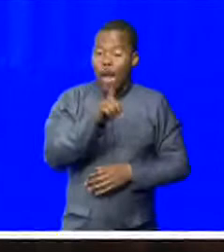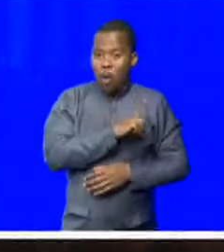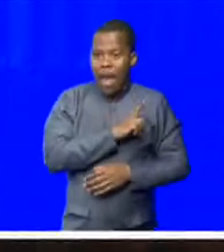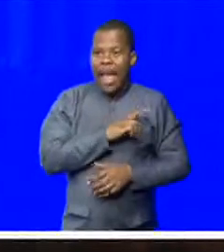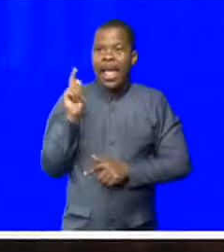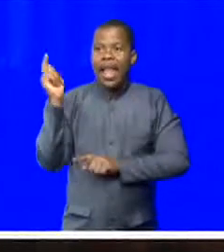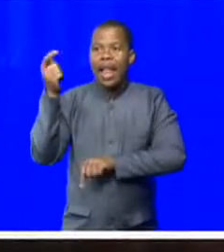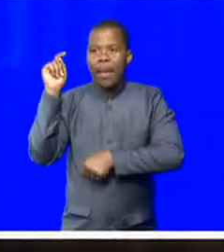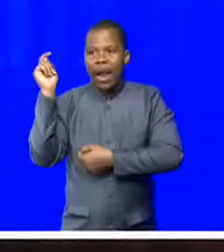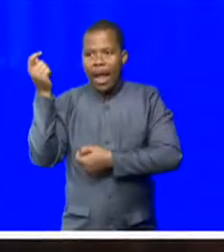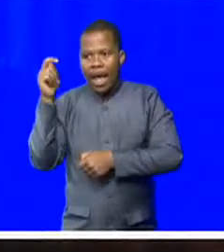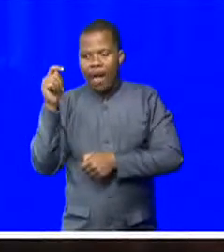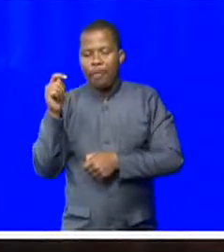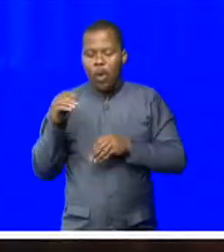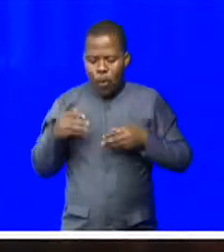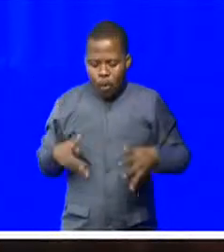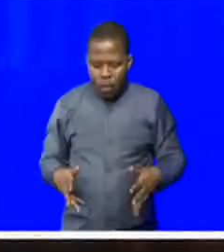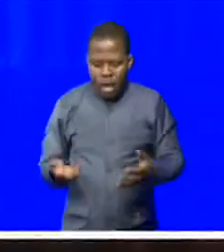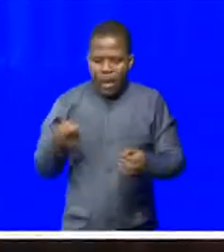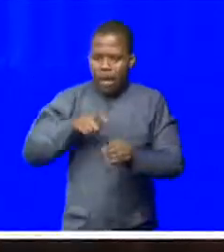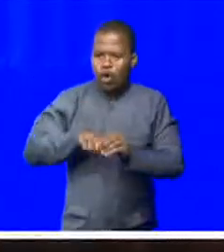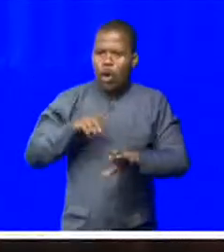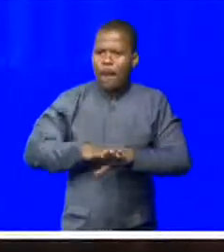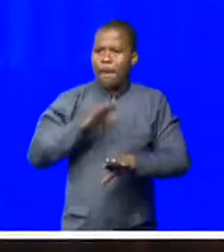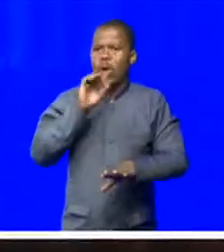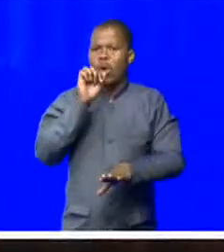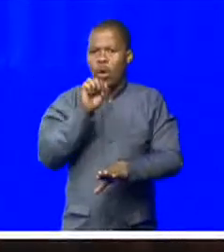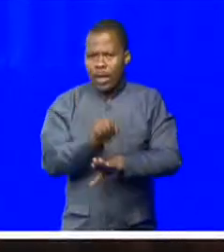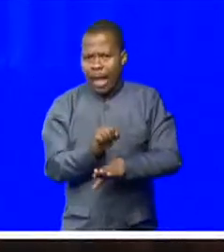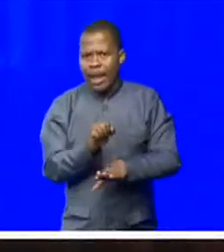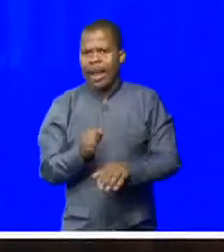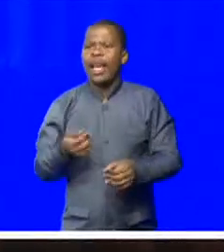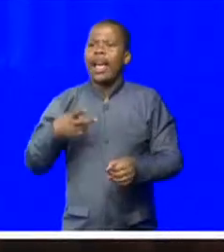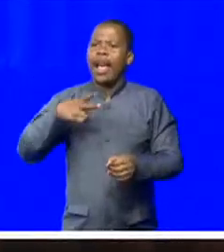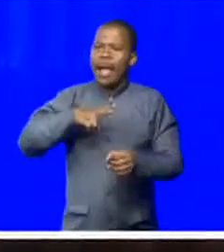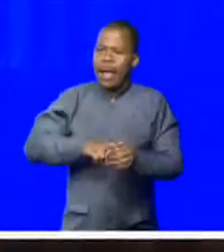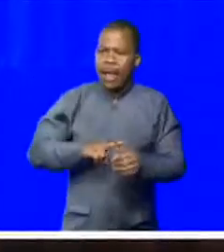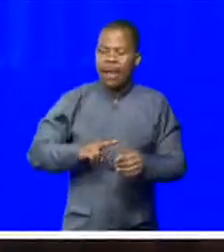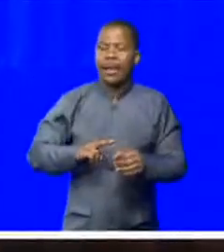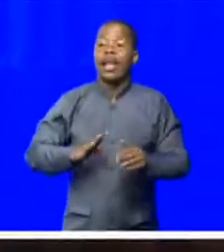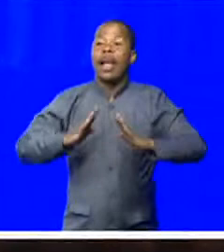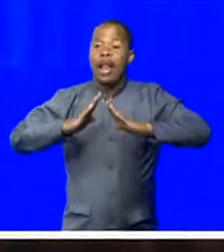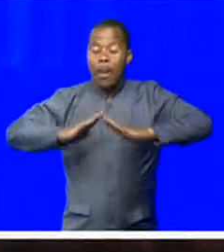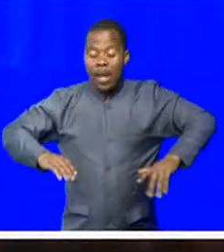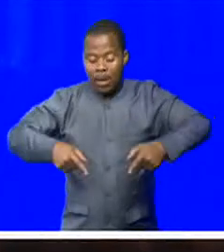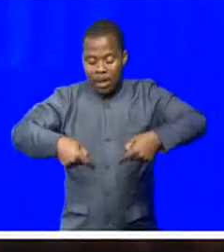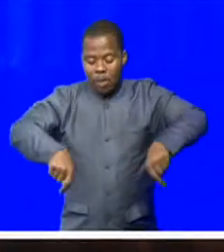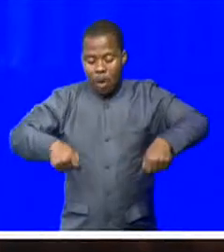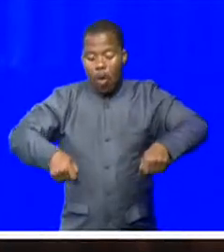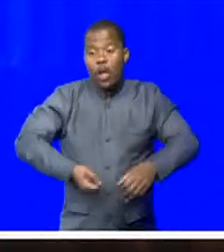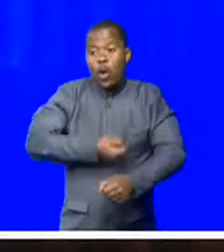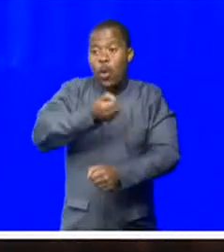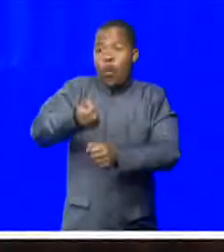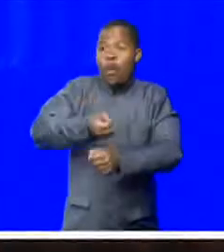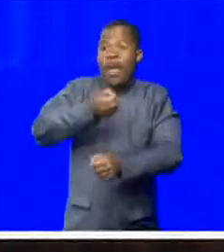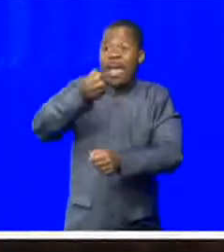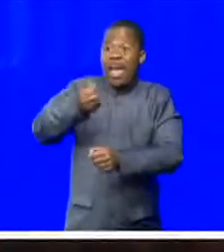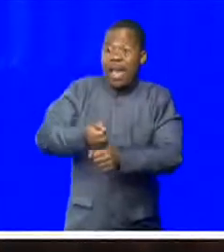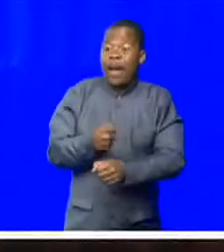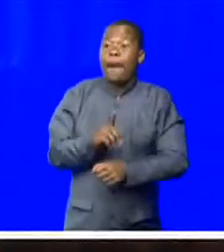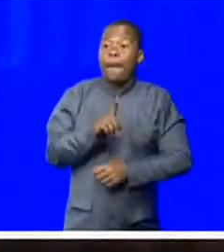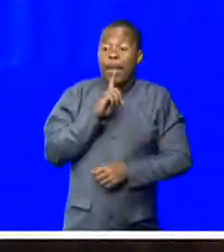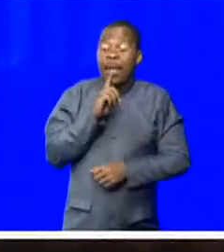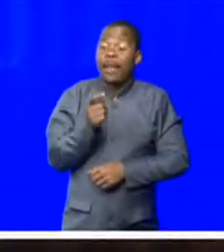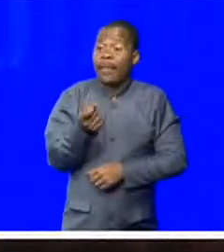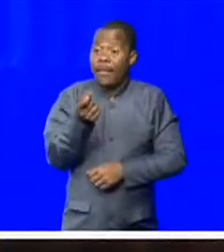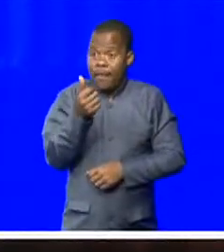kakhulu kuyalinywa kwendiwa lokwa yebo liyasebenza kancane kodwa hayi kangako ngoba leli